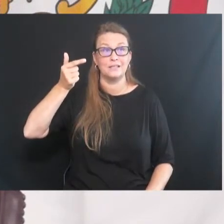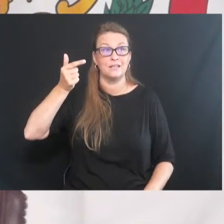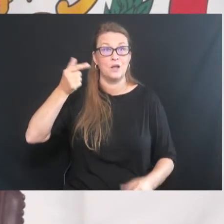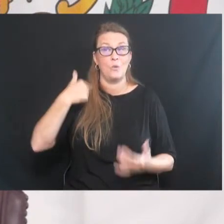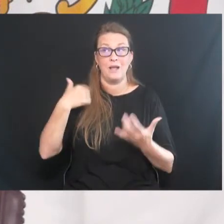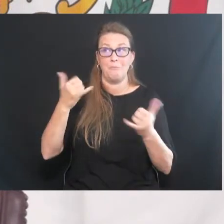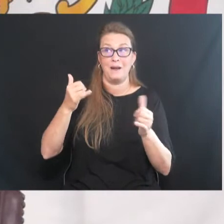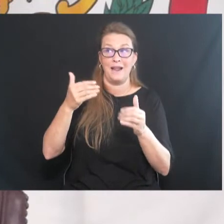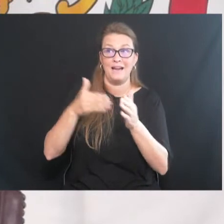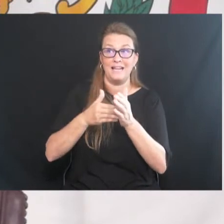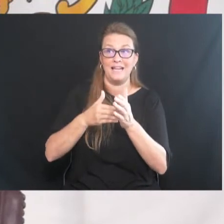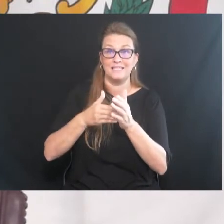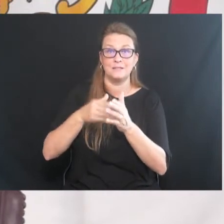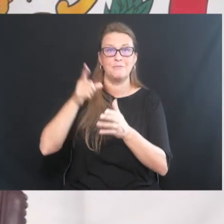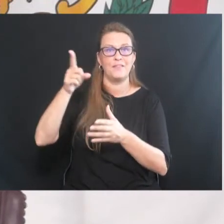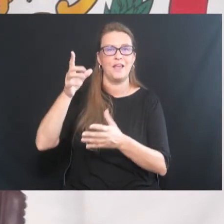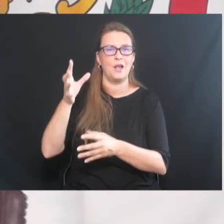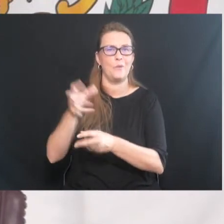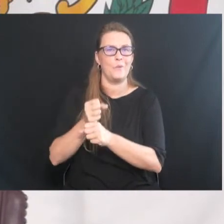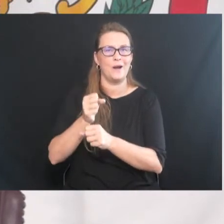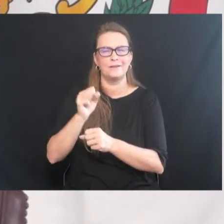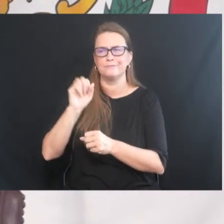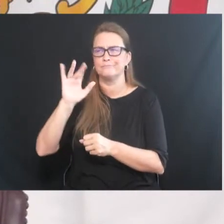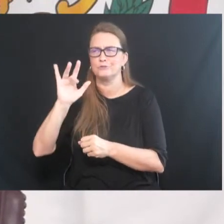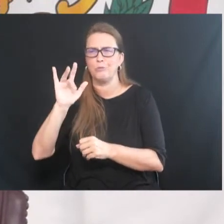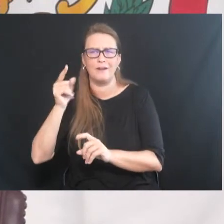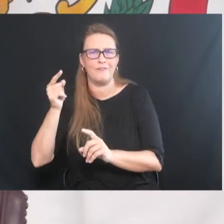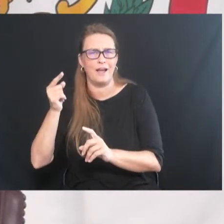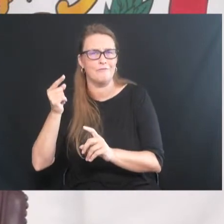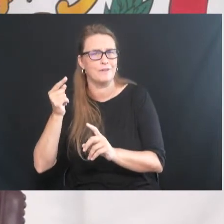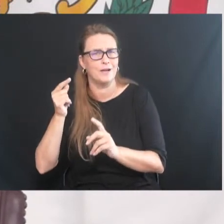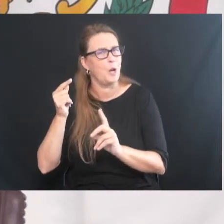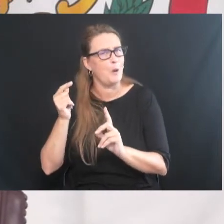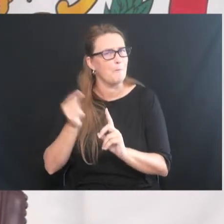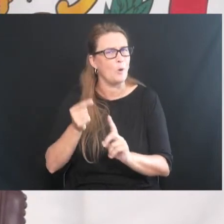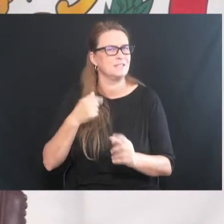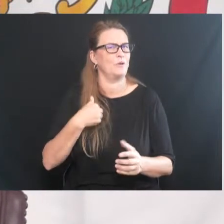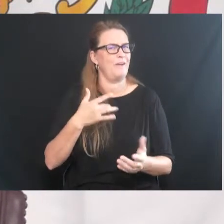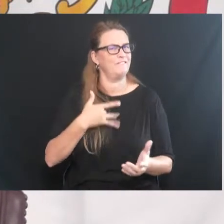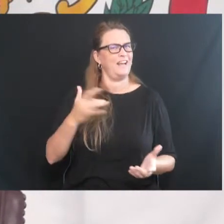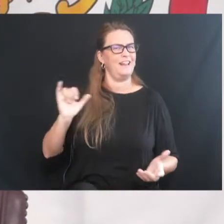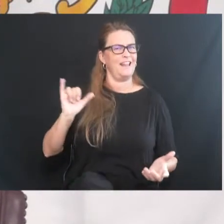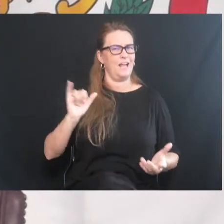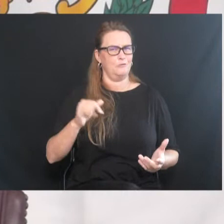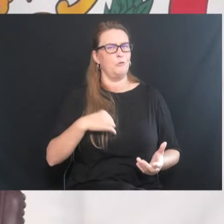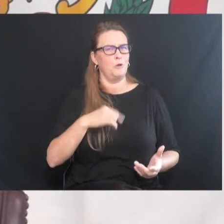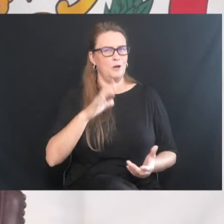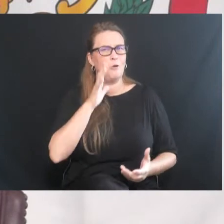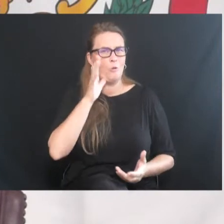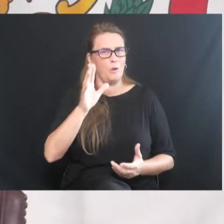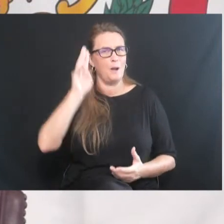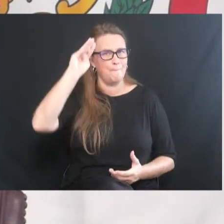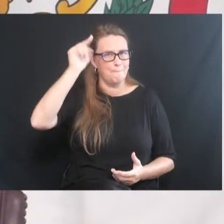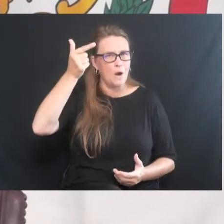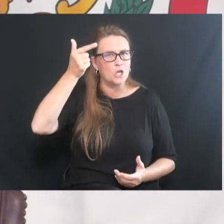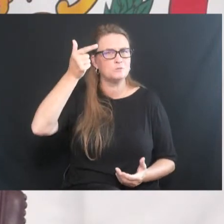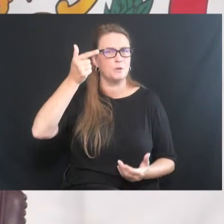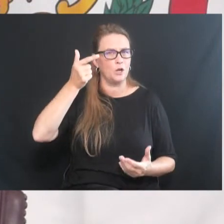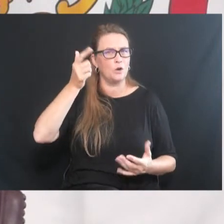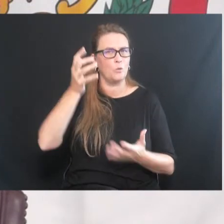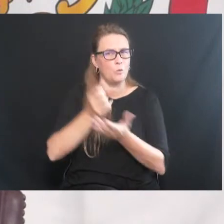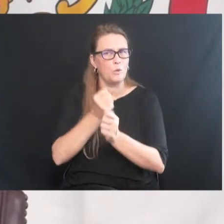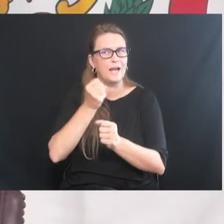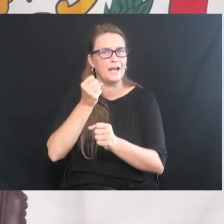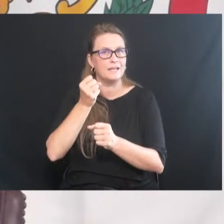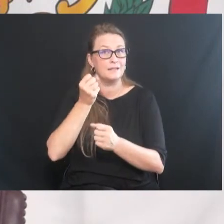season and won the game by 25 or so points. So it felt like, well, we're going to get by Martinsburg, and then we're going to